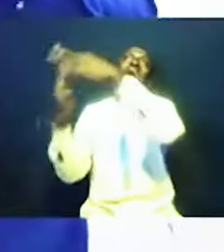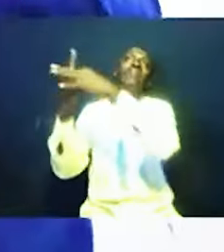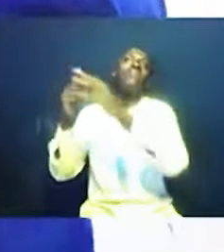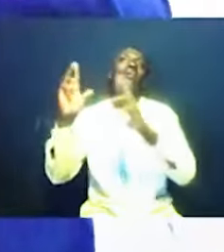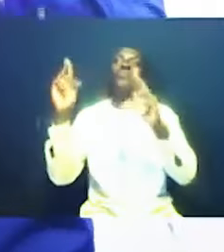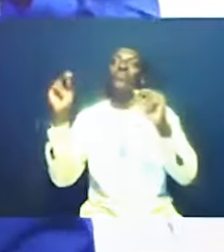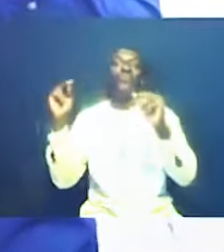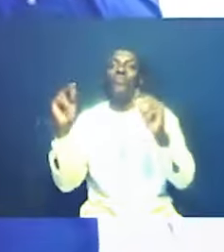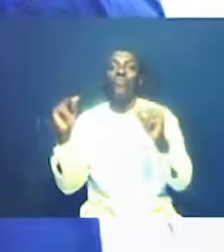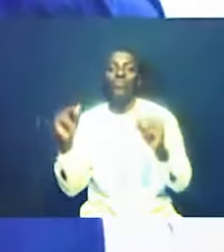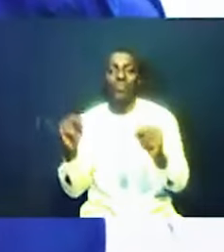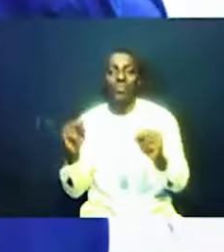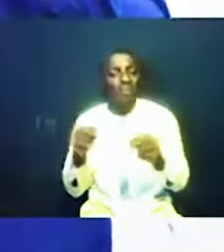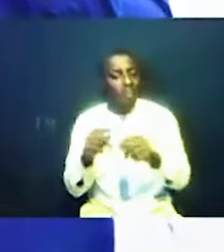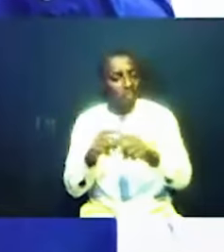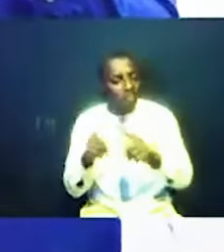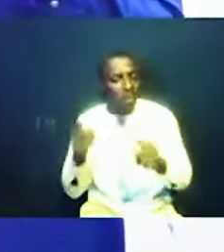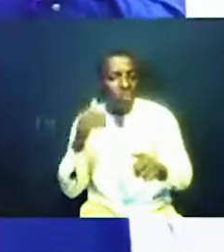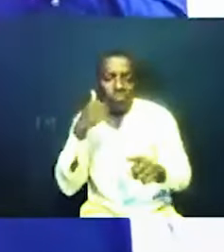will come.